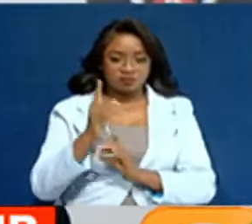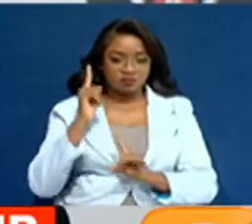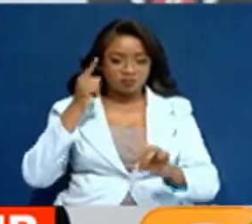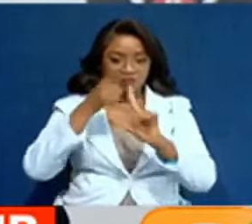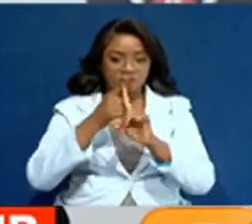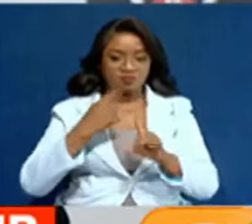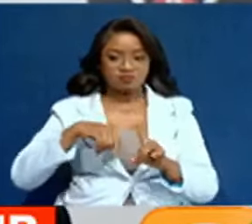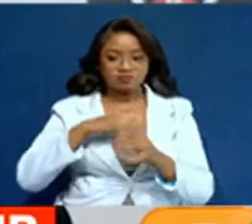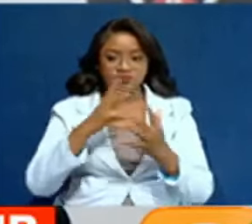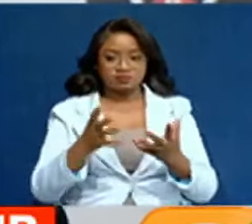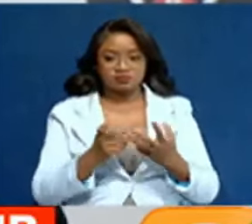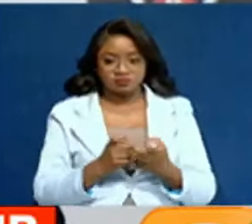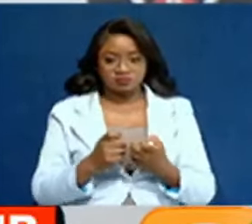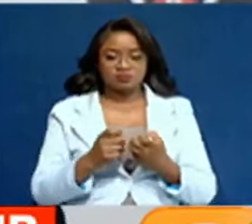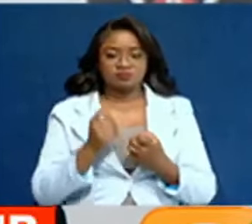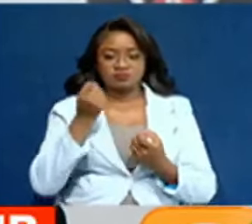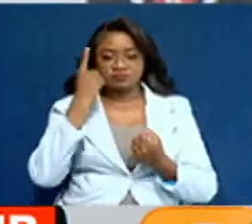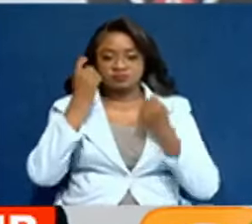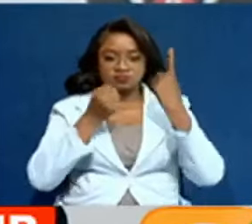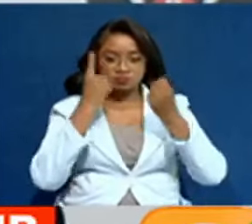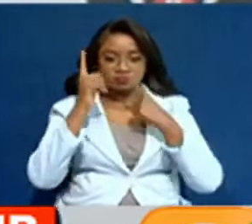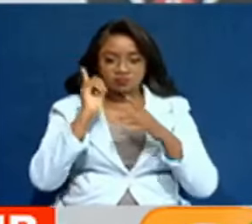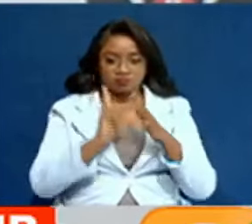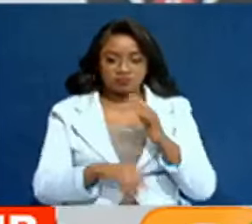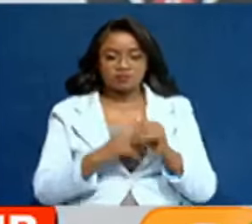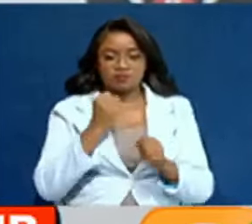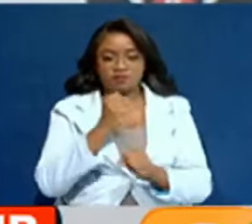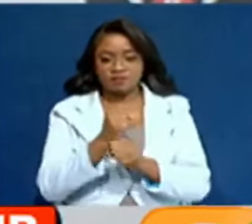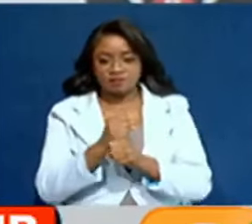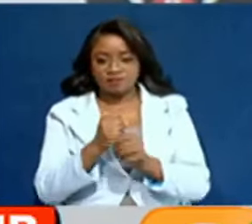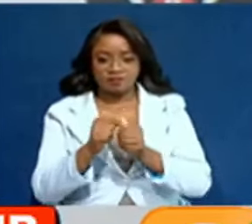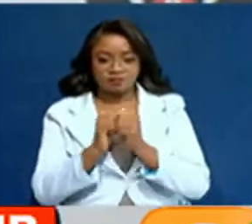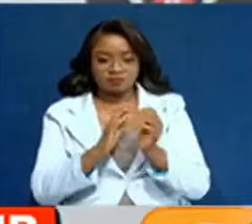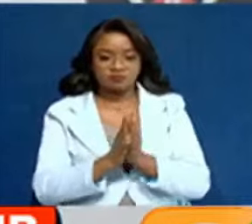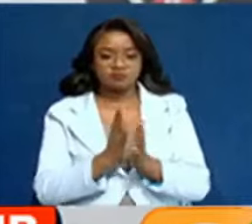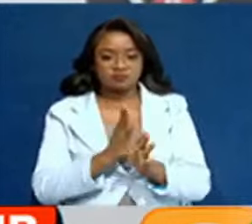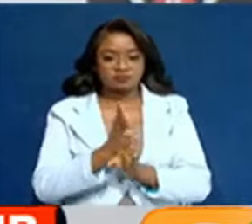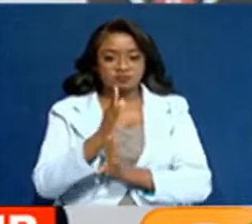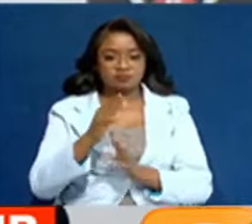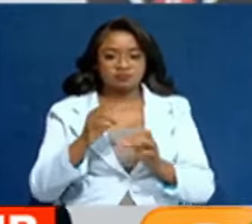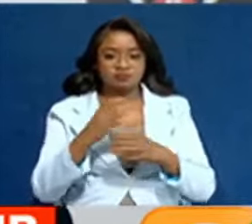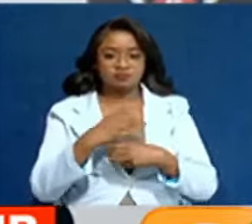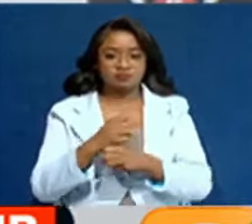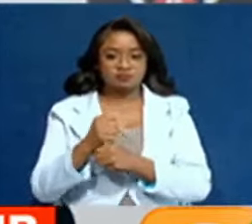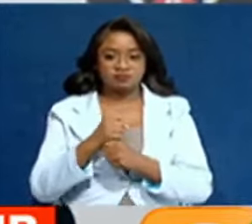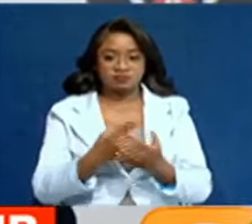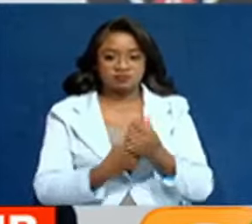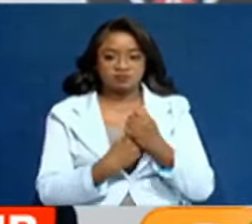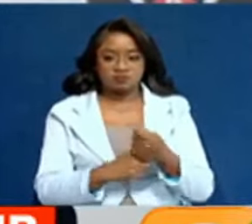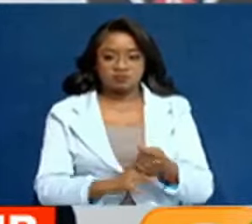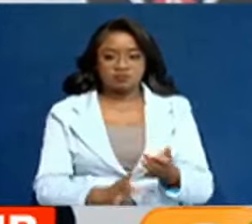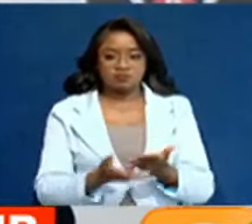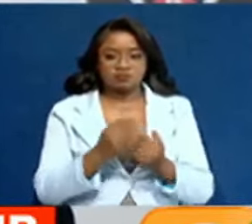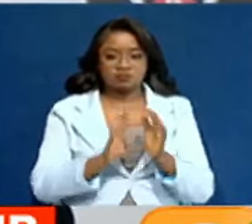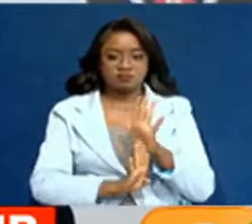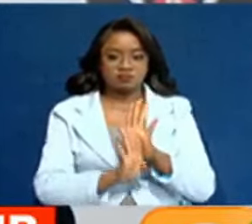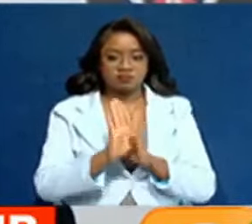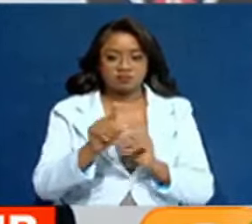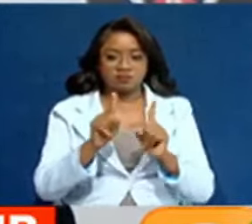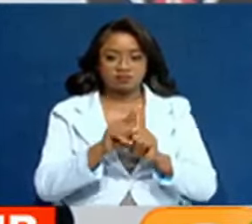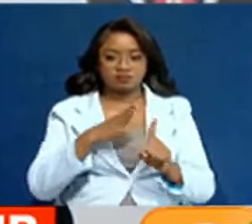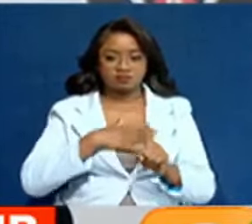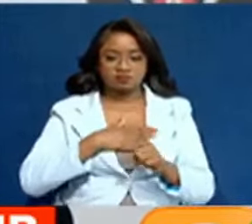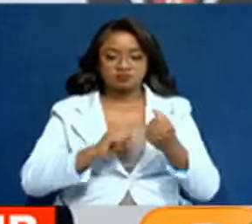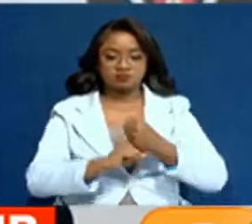in, understand golf, work with the key stakeholders in golf to help it grow. And our sponsorship